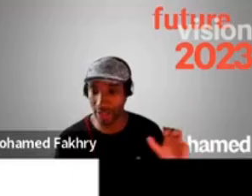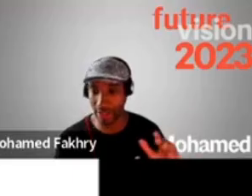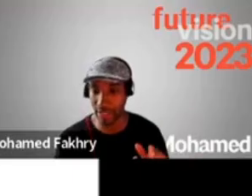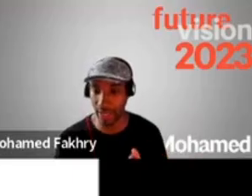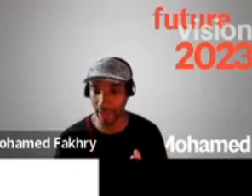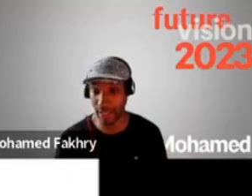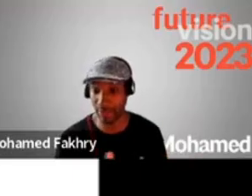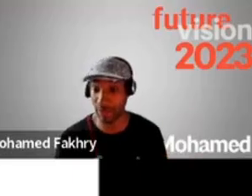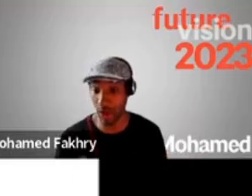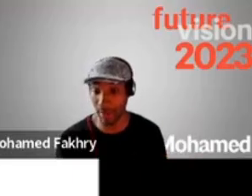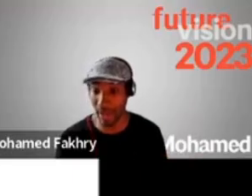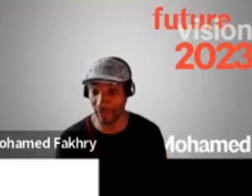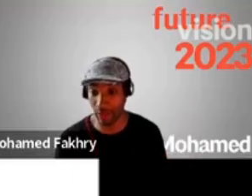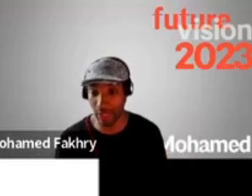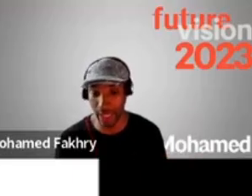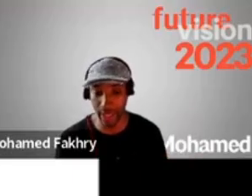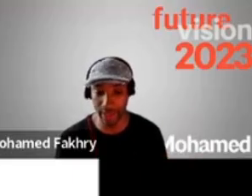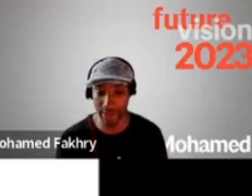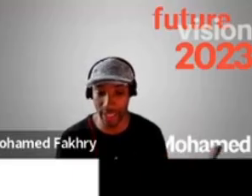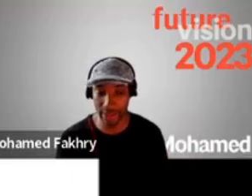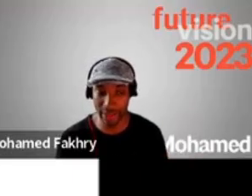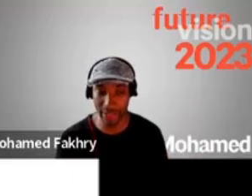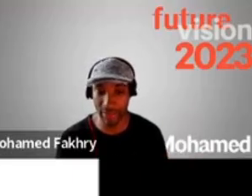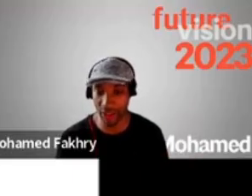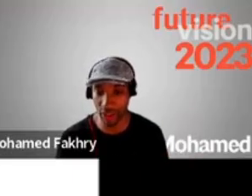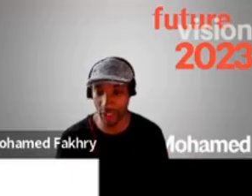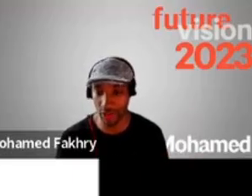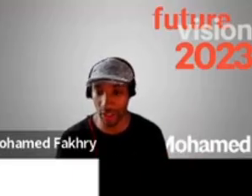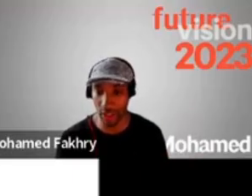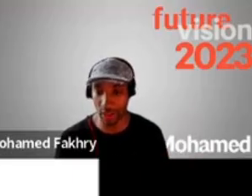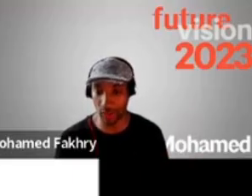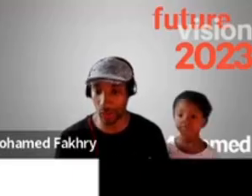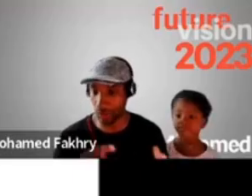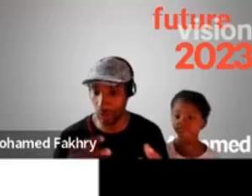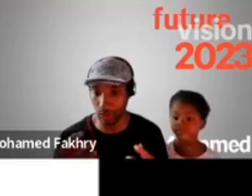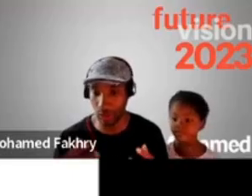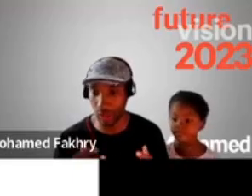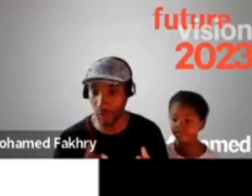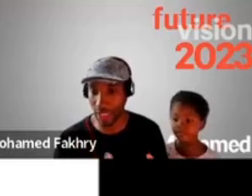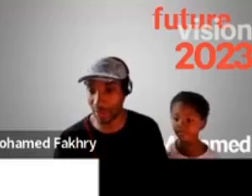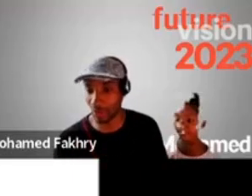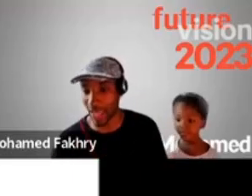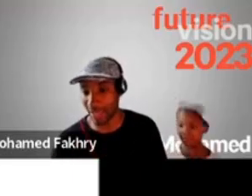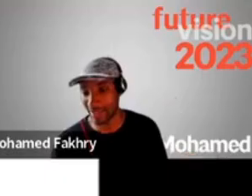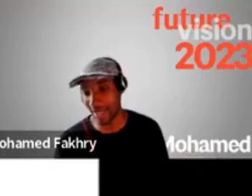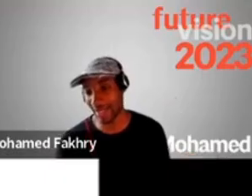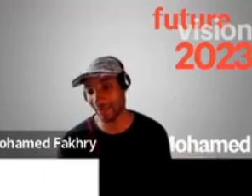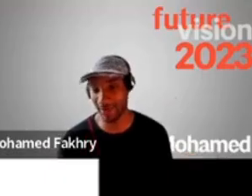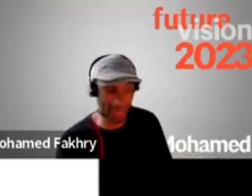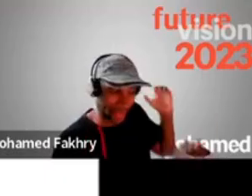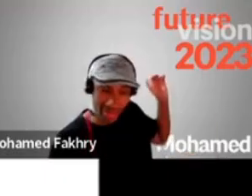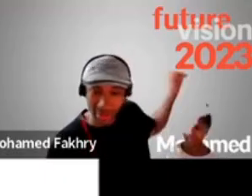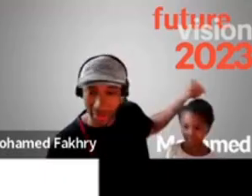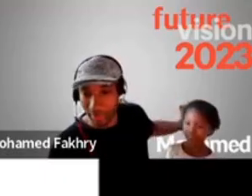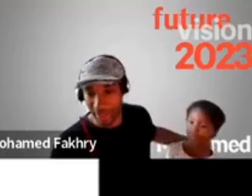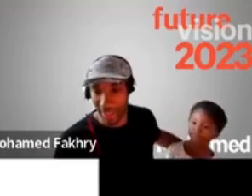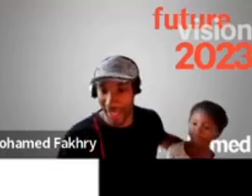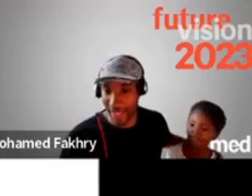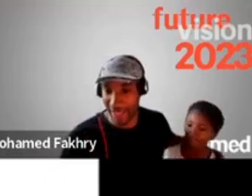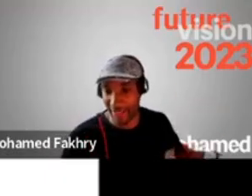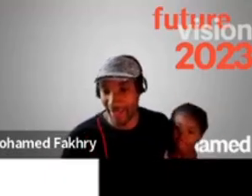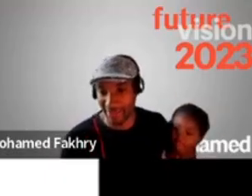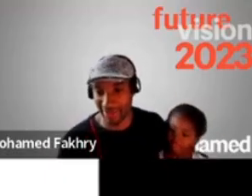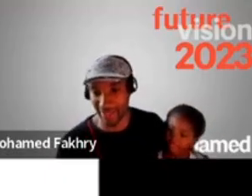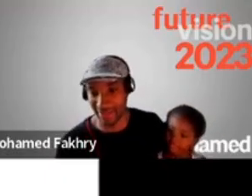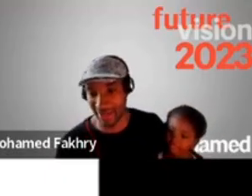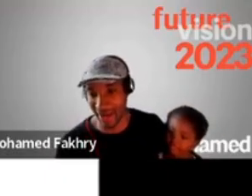always understand. Lips come after, and I understand that it can be a challenge to communicate with accent and everything. But then